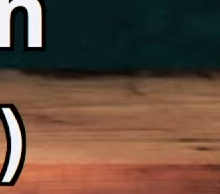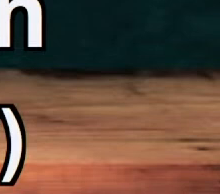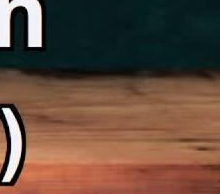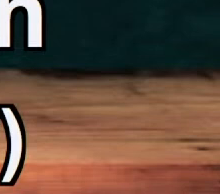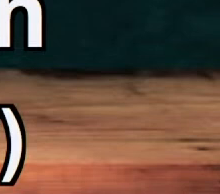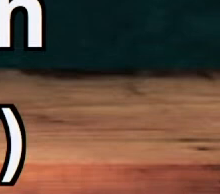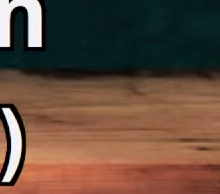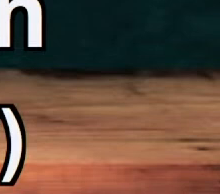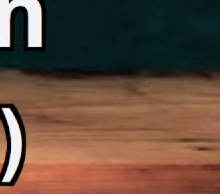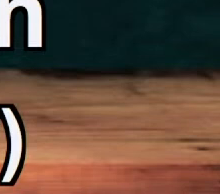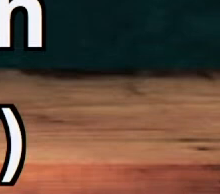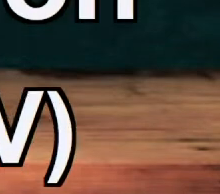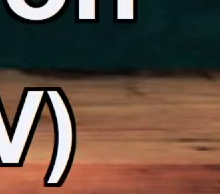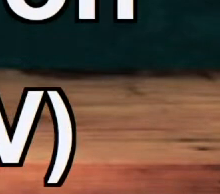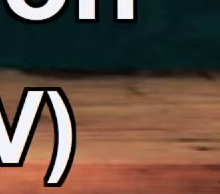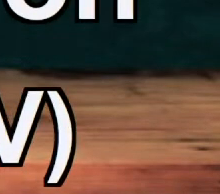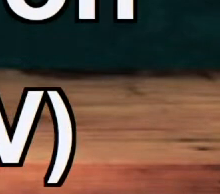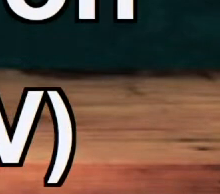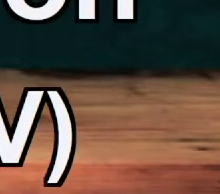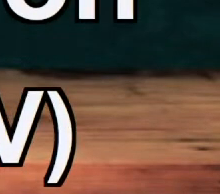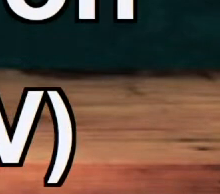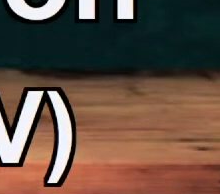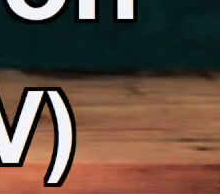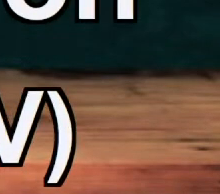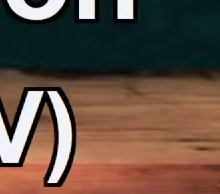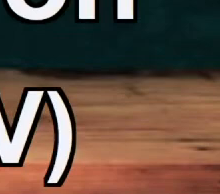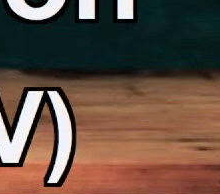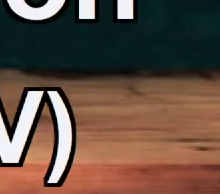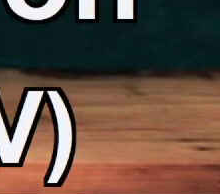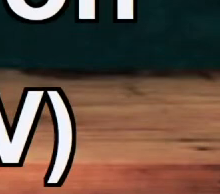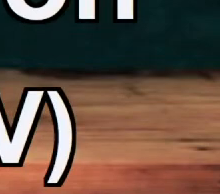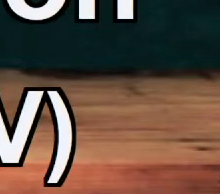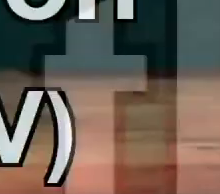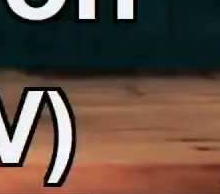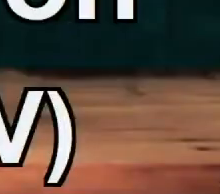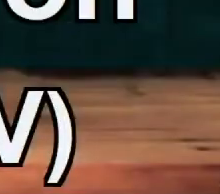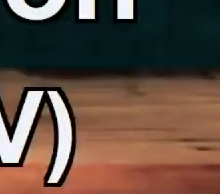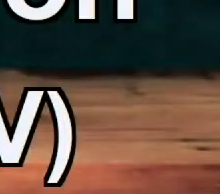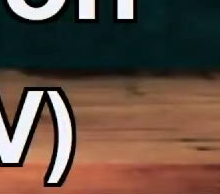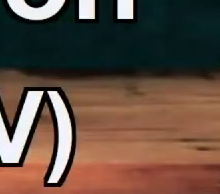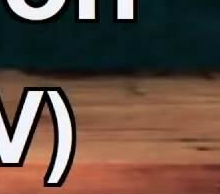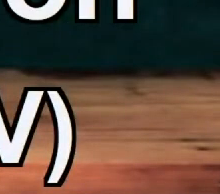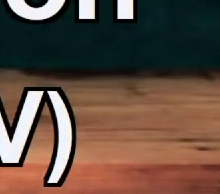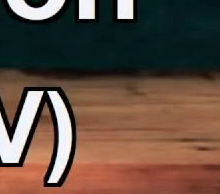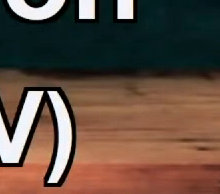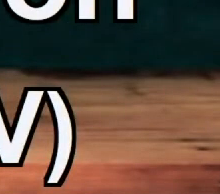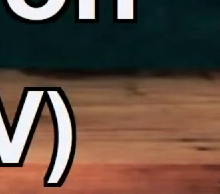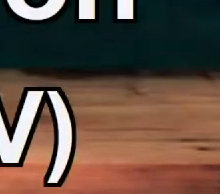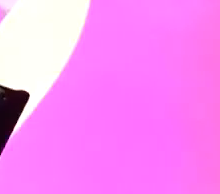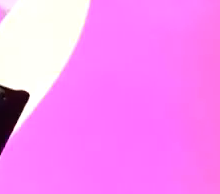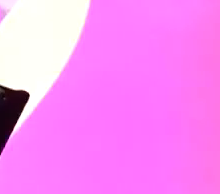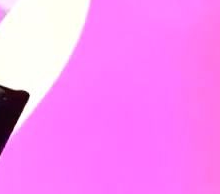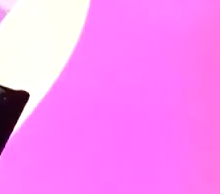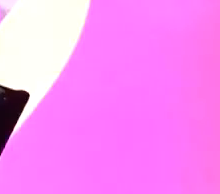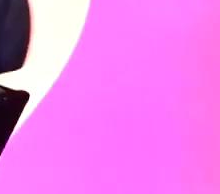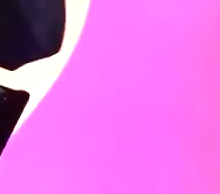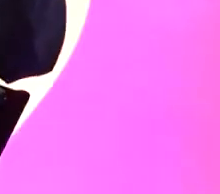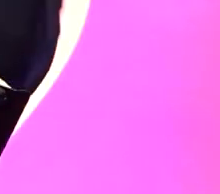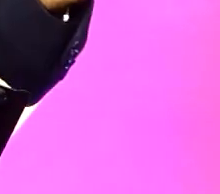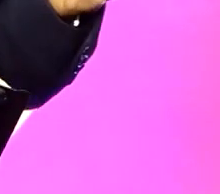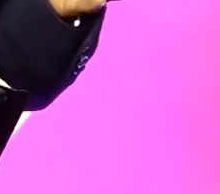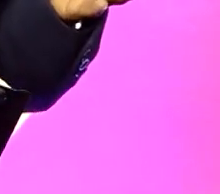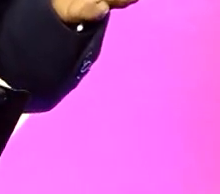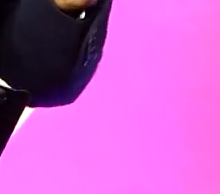the doorposts of your house and on your gates." Meaning the commandments of God that